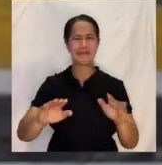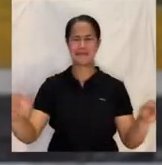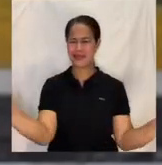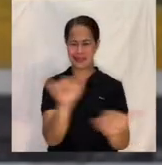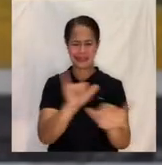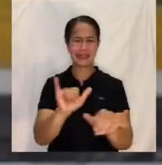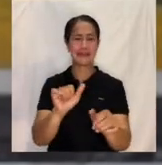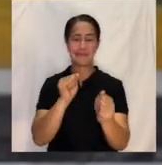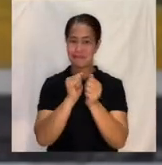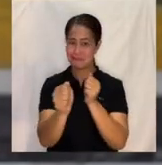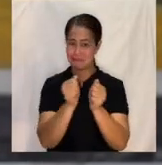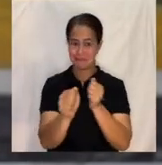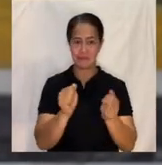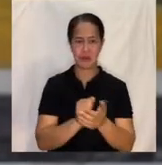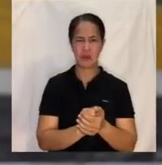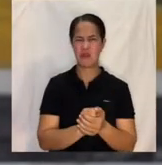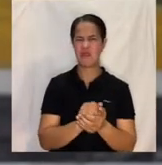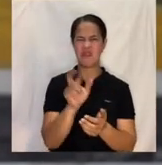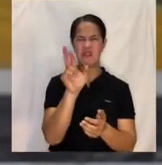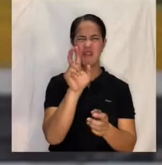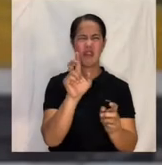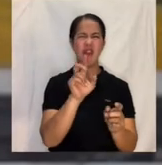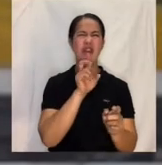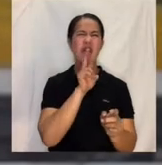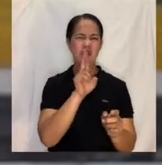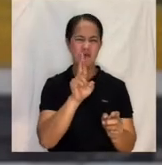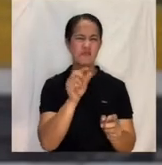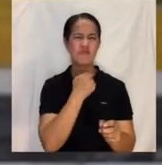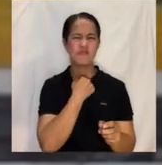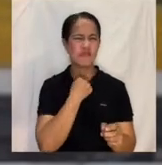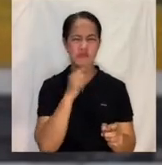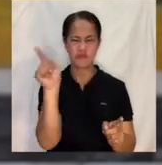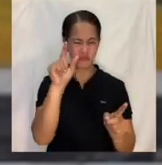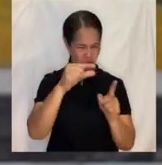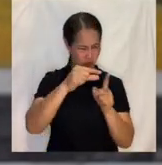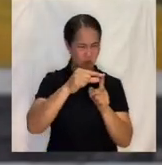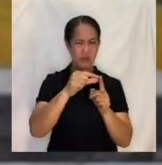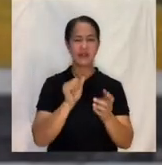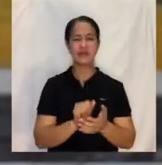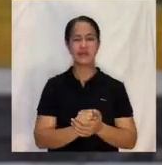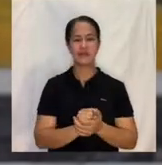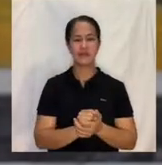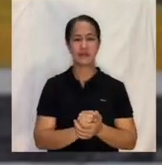have the same meanings. Are you curious what these words are?